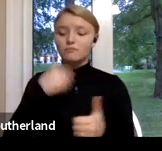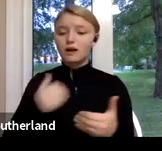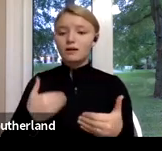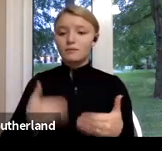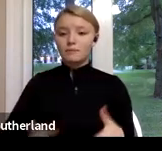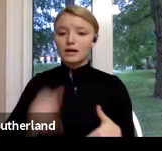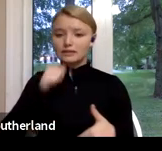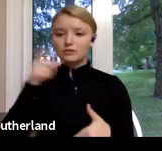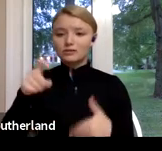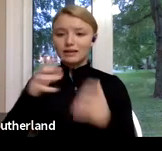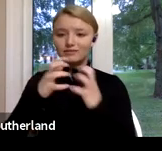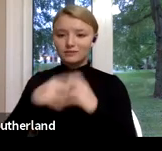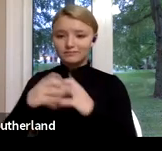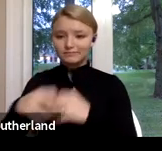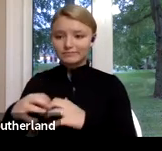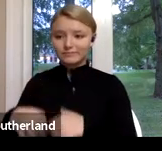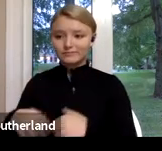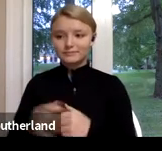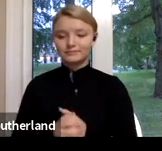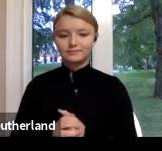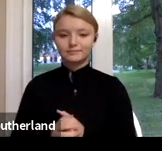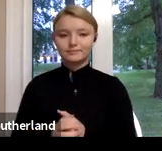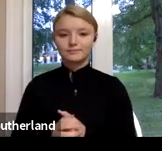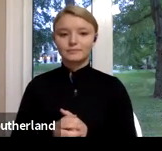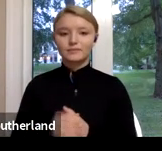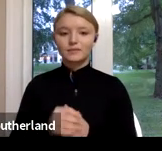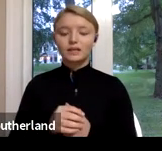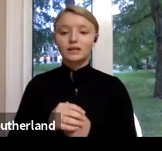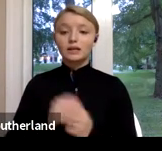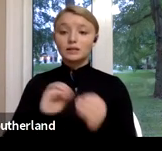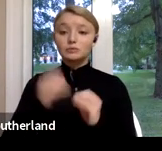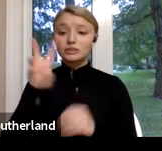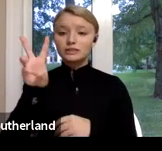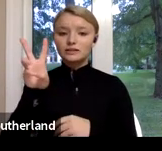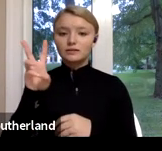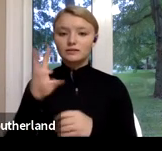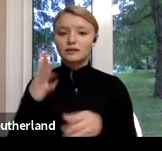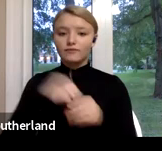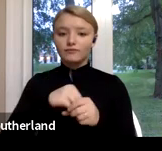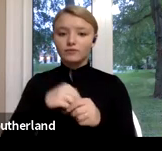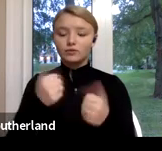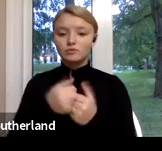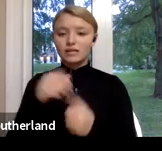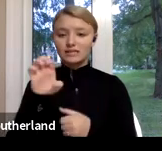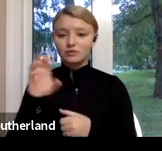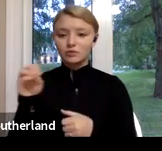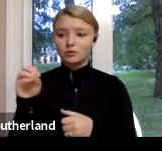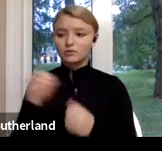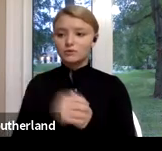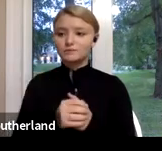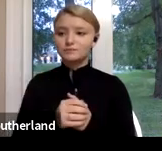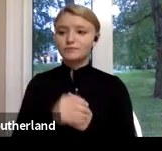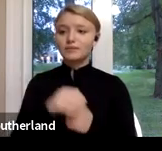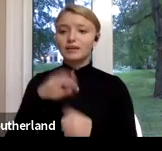Essential oils in our Ningxia Red act as a delivery system fast delivery system to the